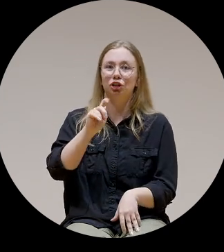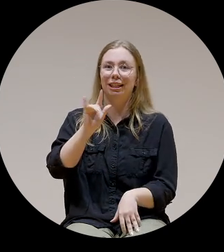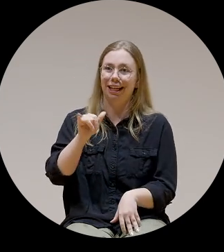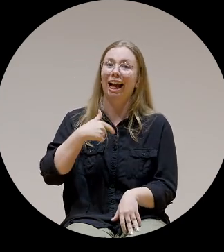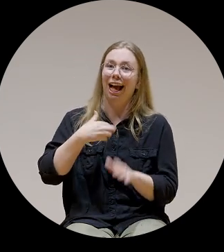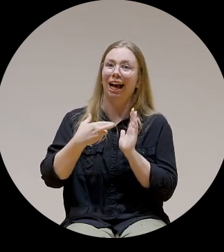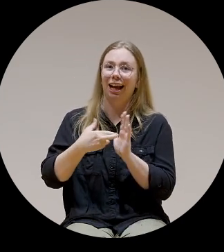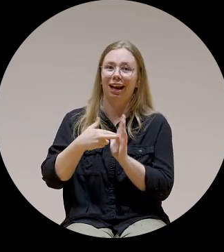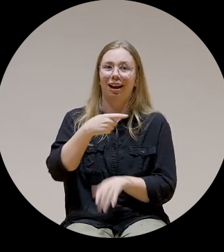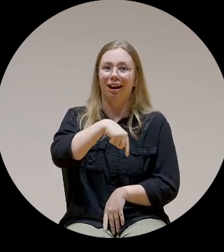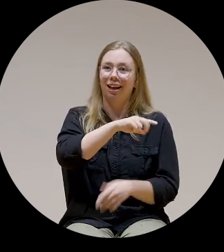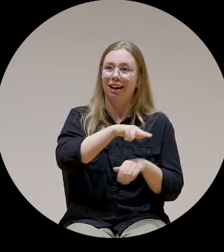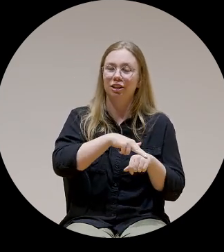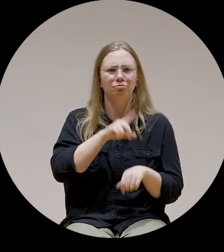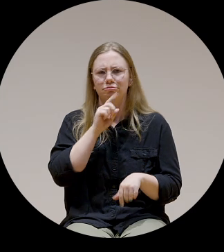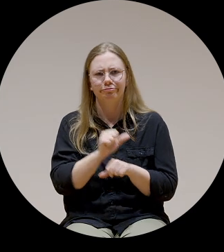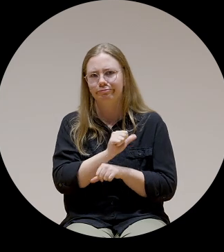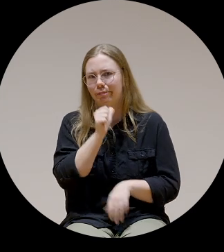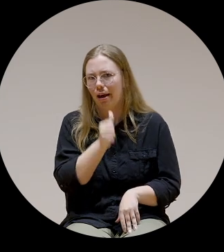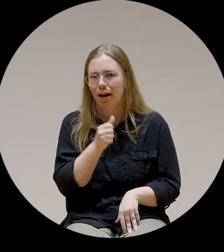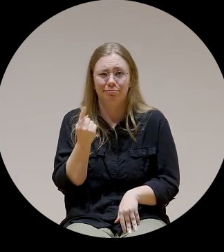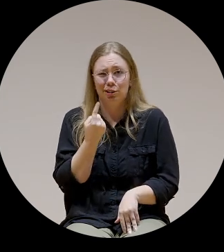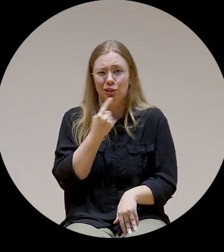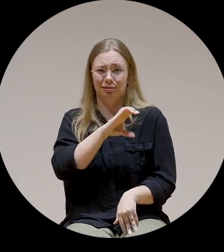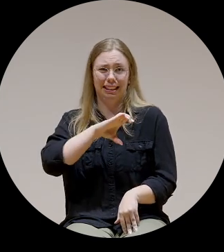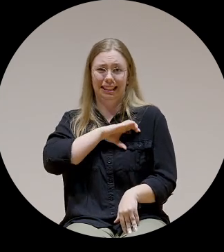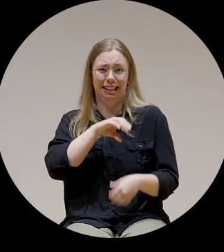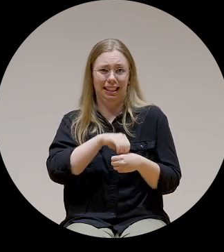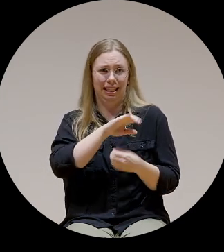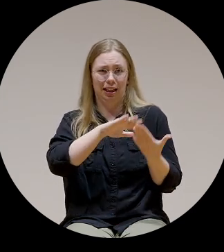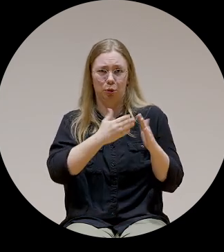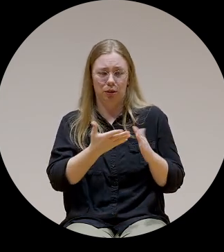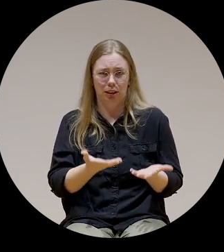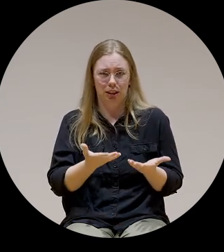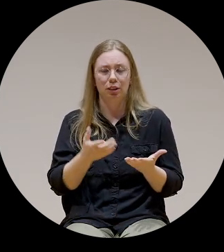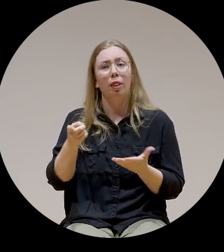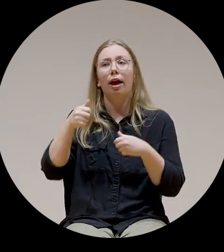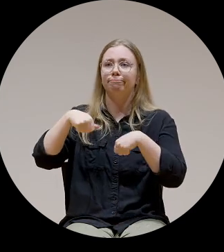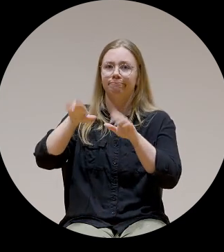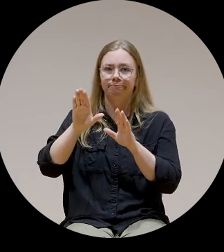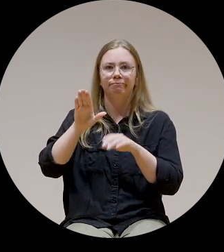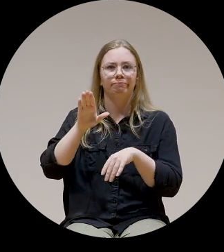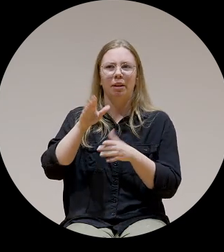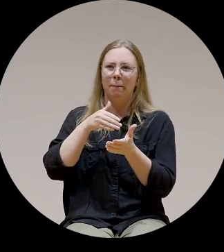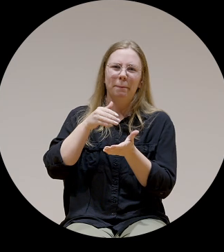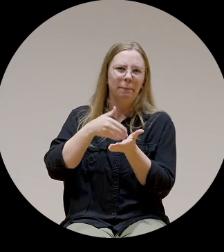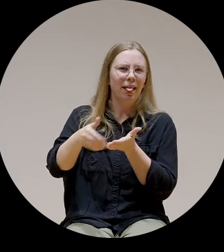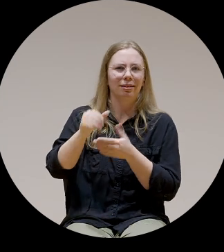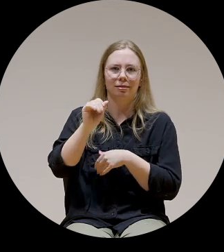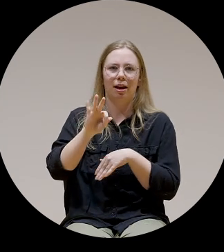not representatives of that nation. They were just Cherokee citizens. So they ceded millions of acres of Cherokee